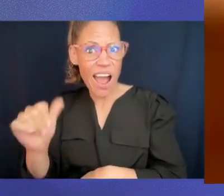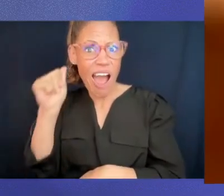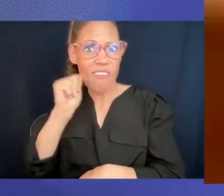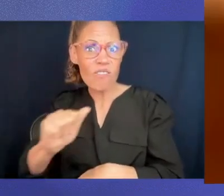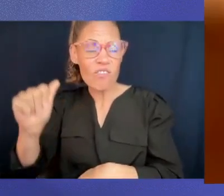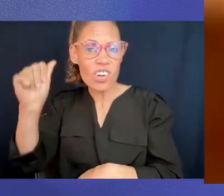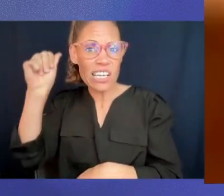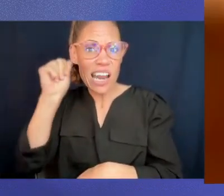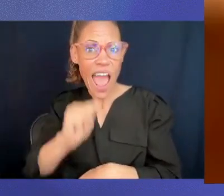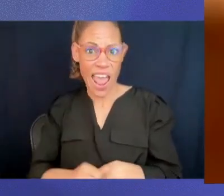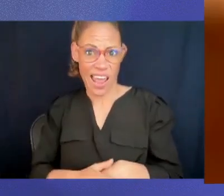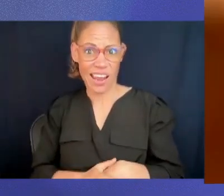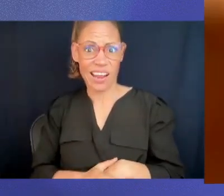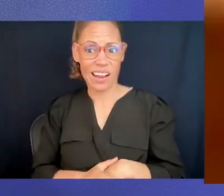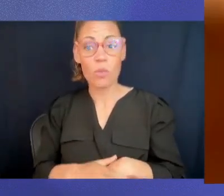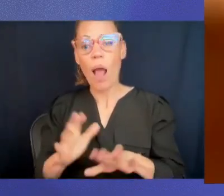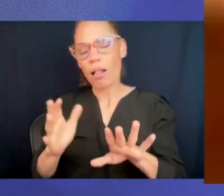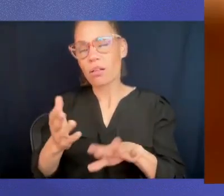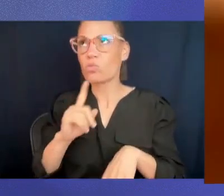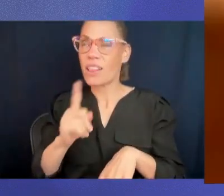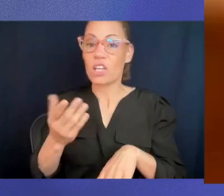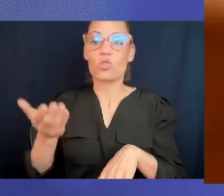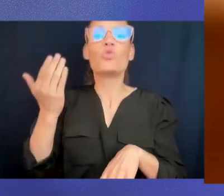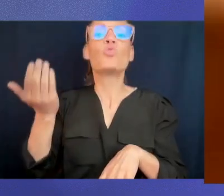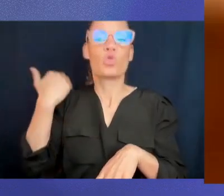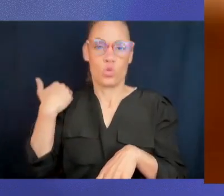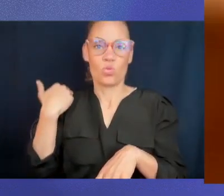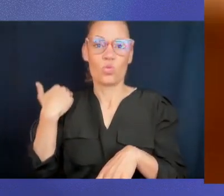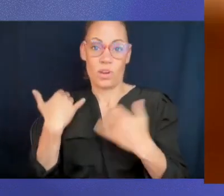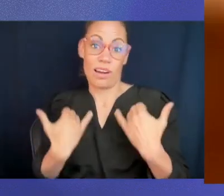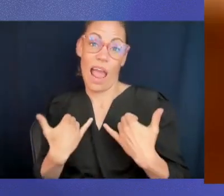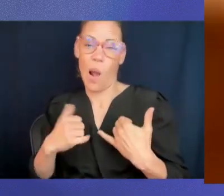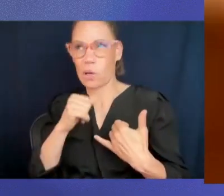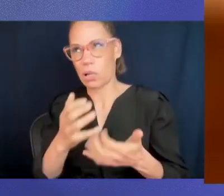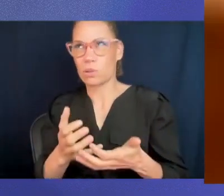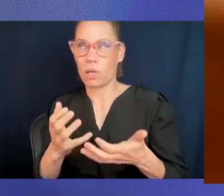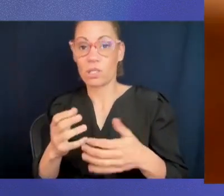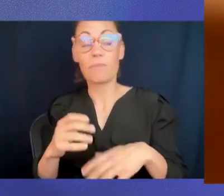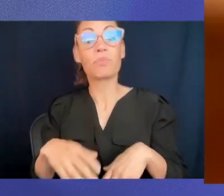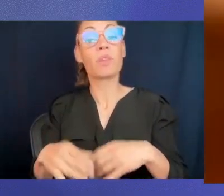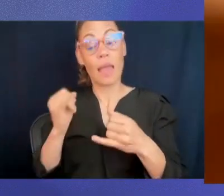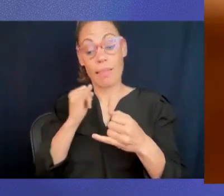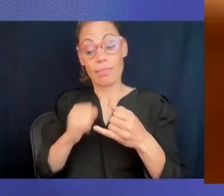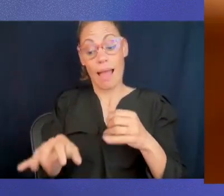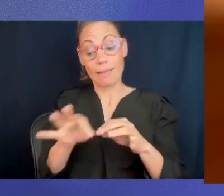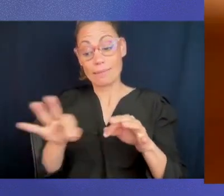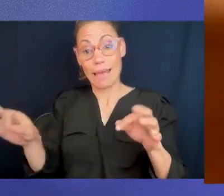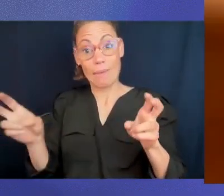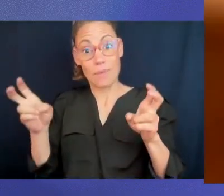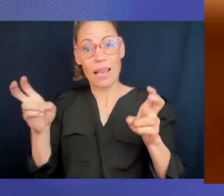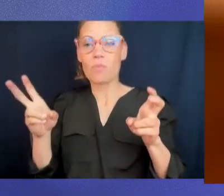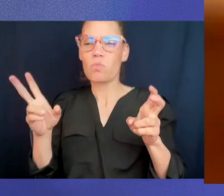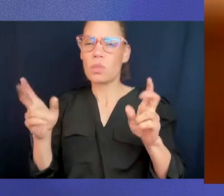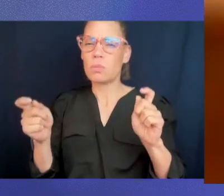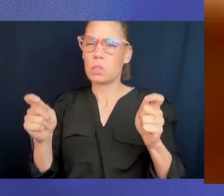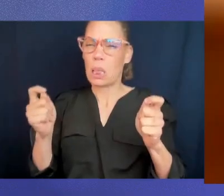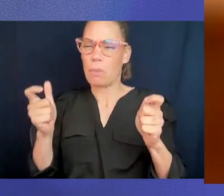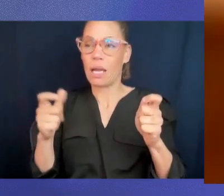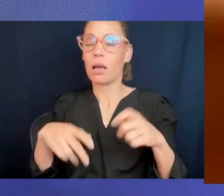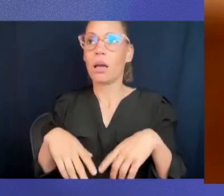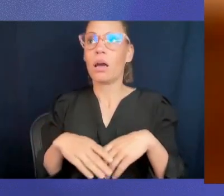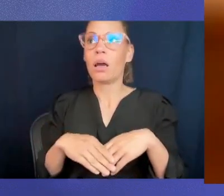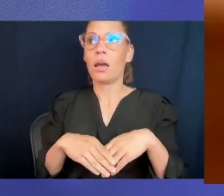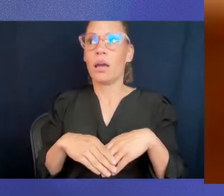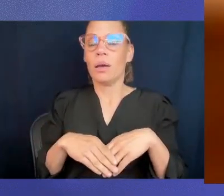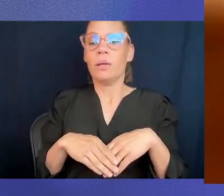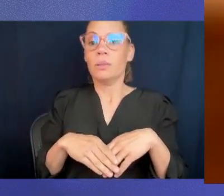more accurately, it used to. Now, I want to soften that last statement. Definite progress is